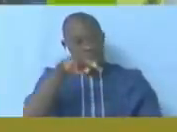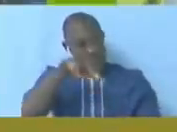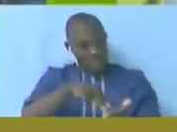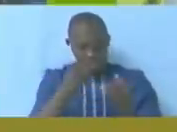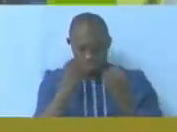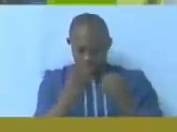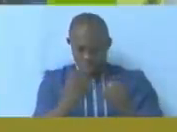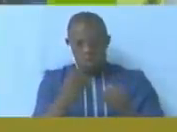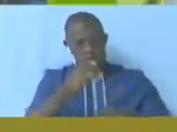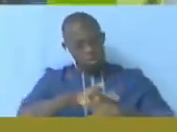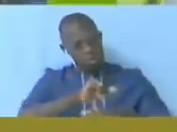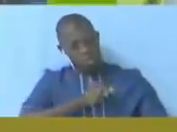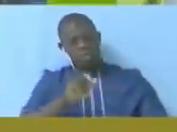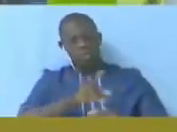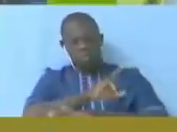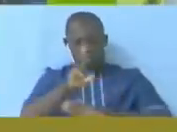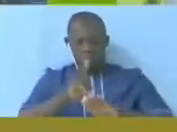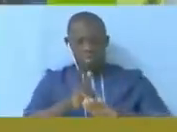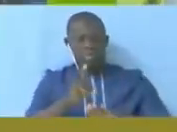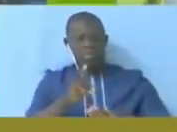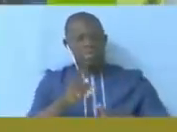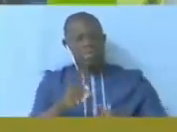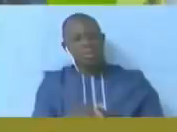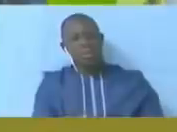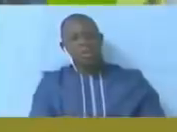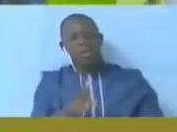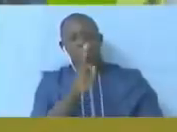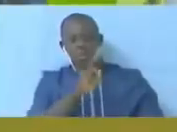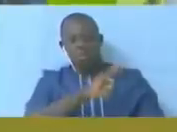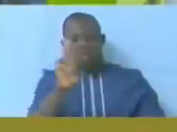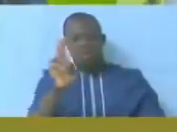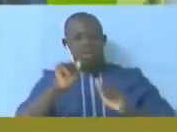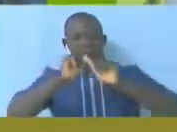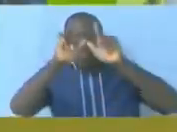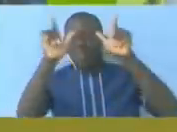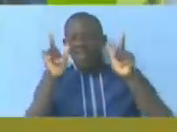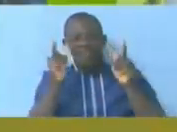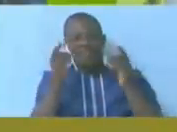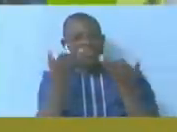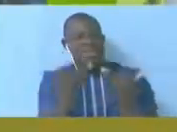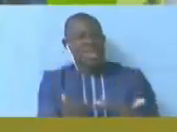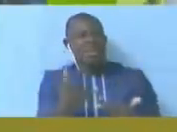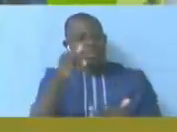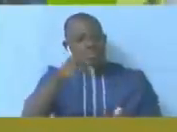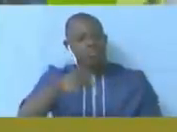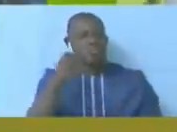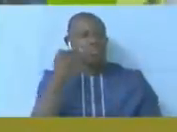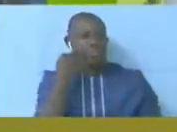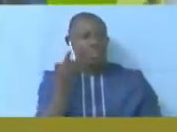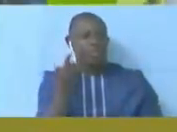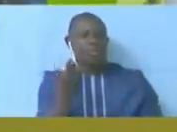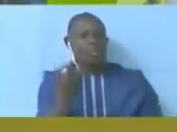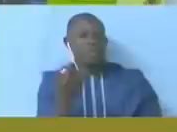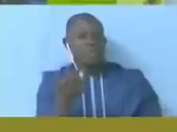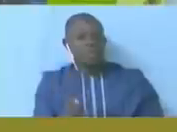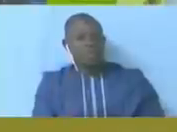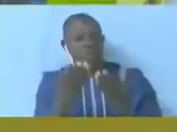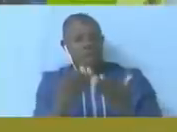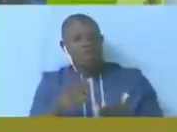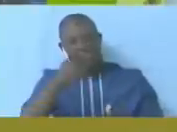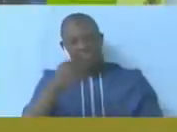their grounds, who are not alive here today. So for